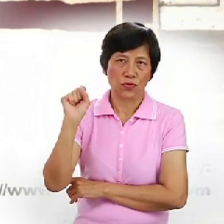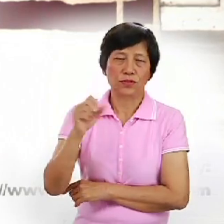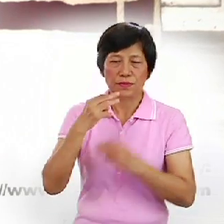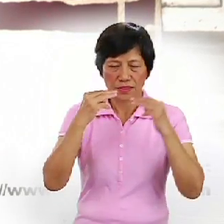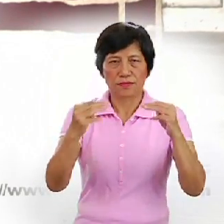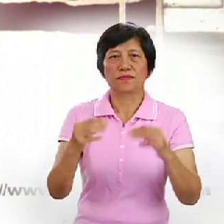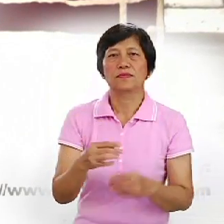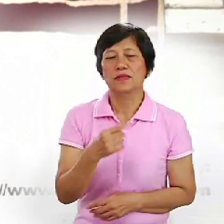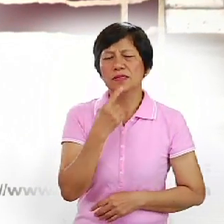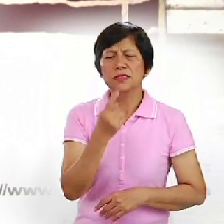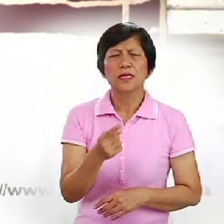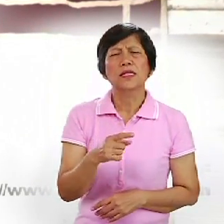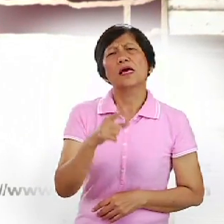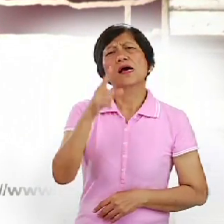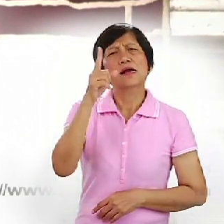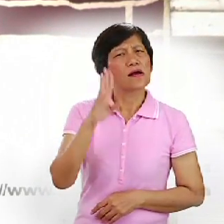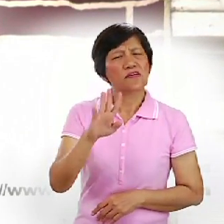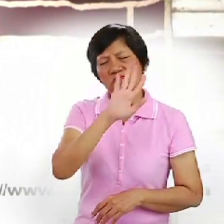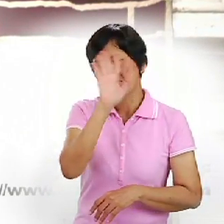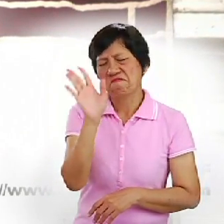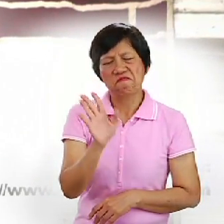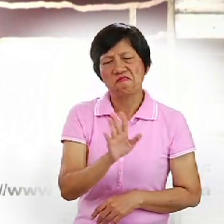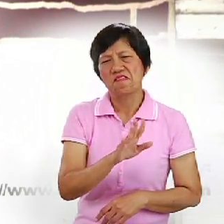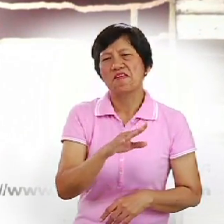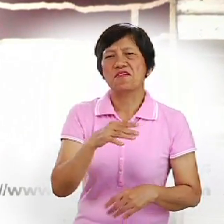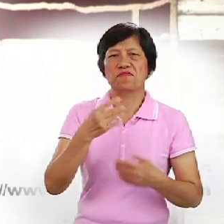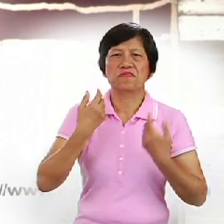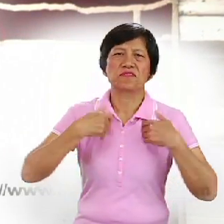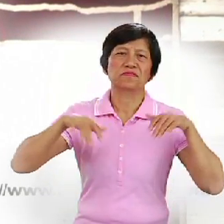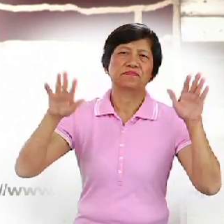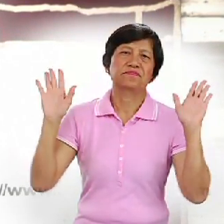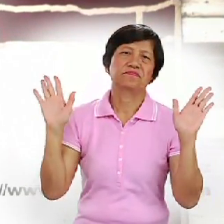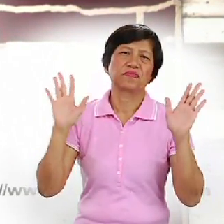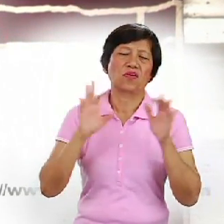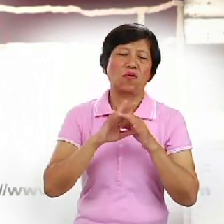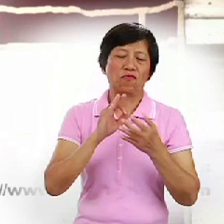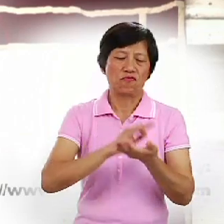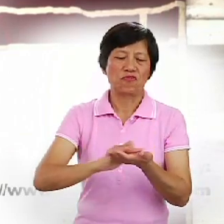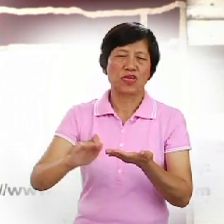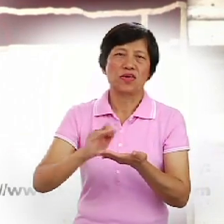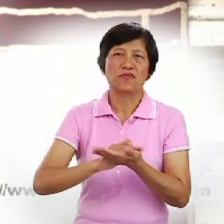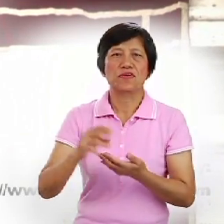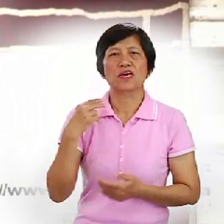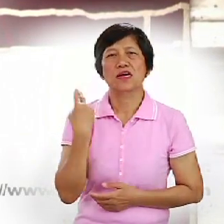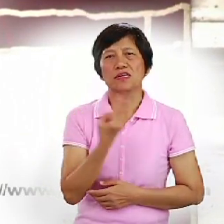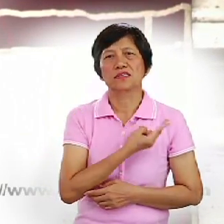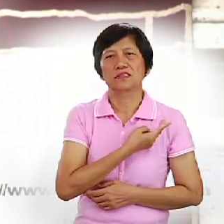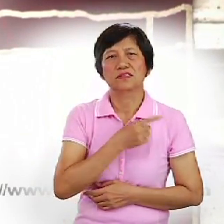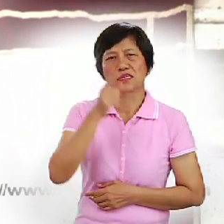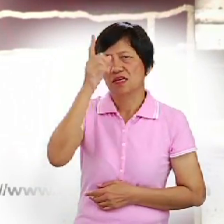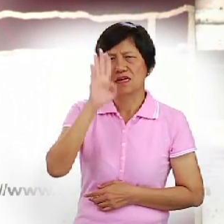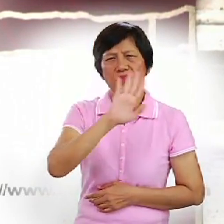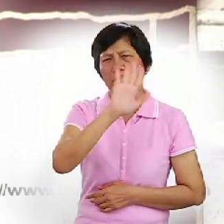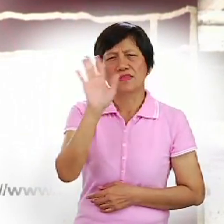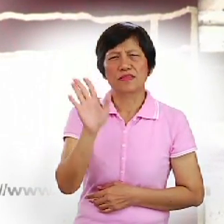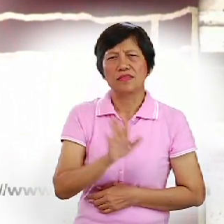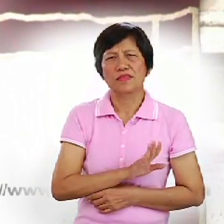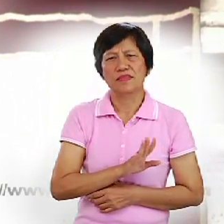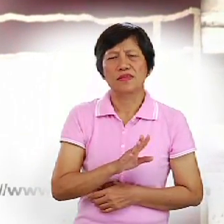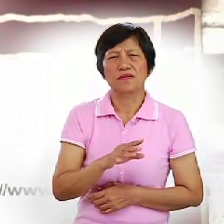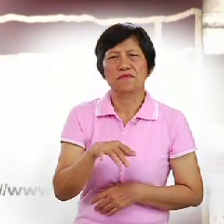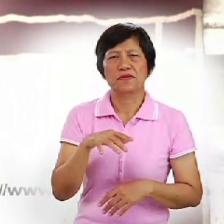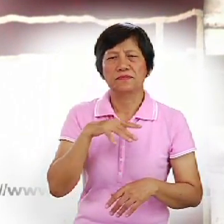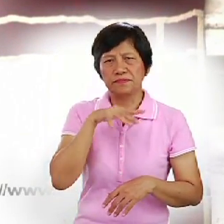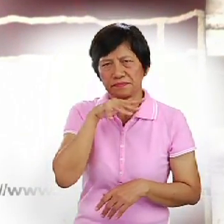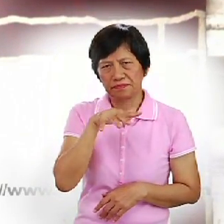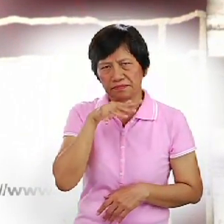does not get tired of forgiving us. God does not get tired of running